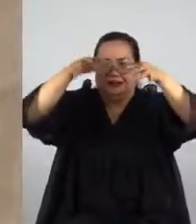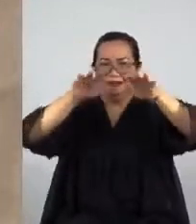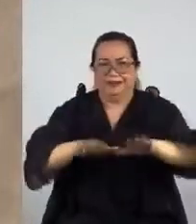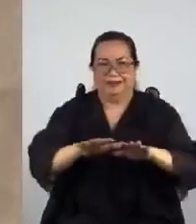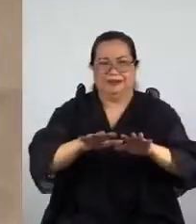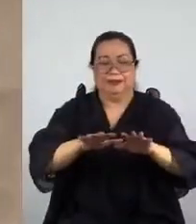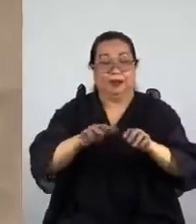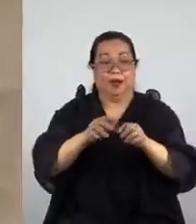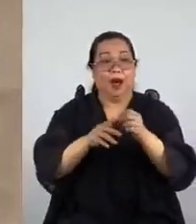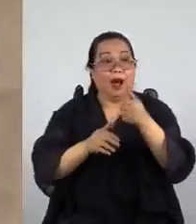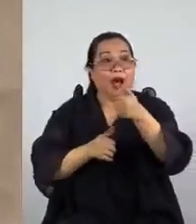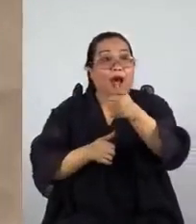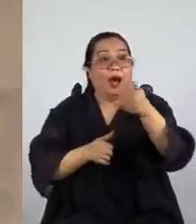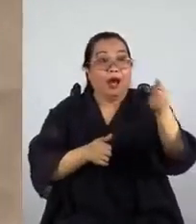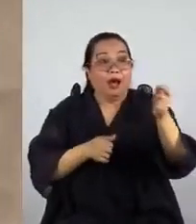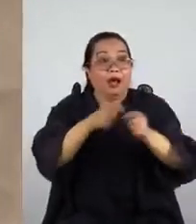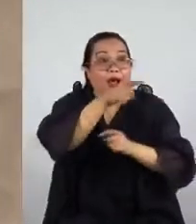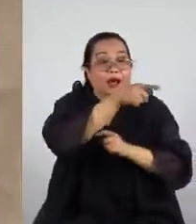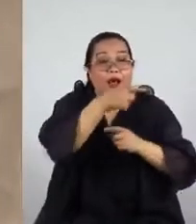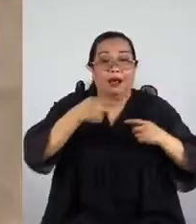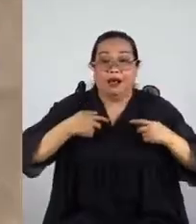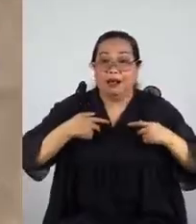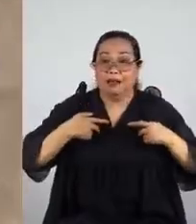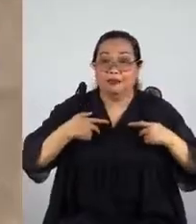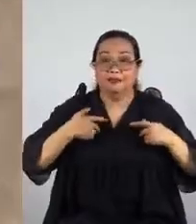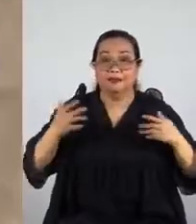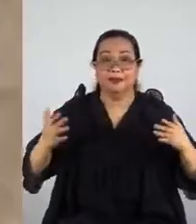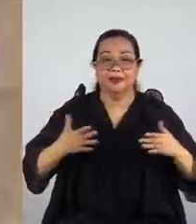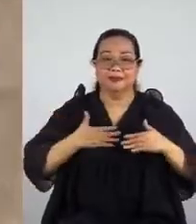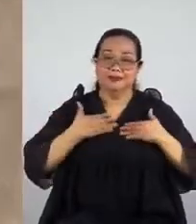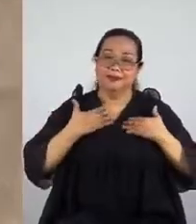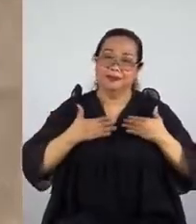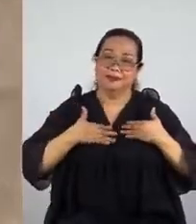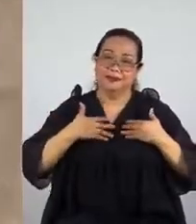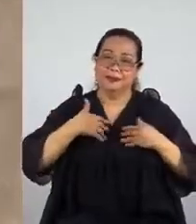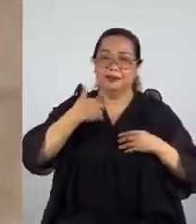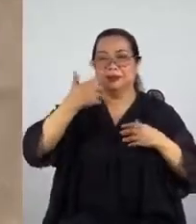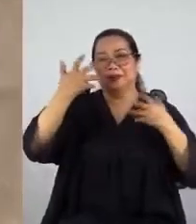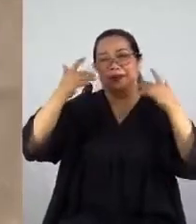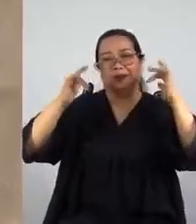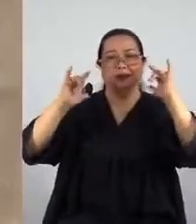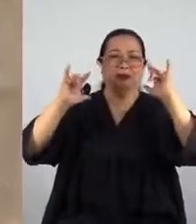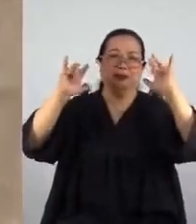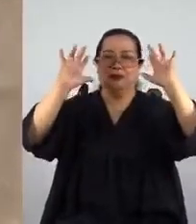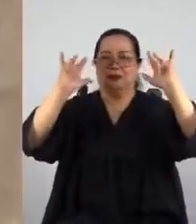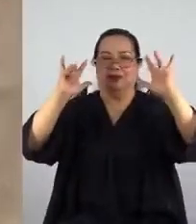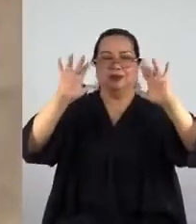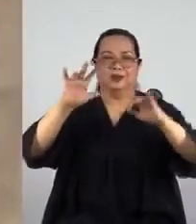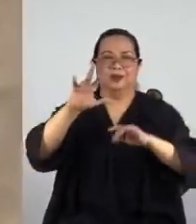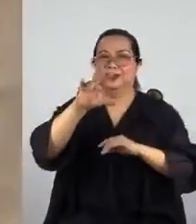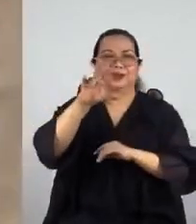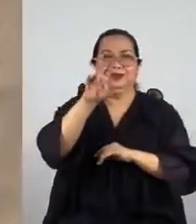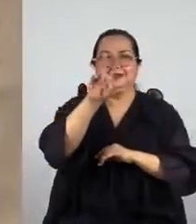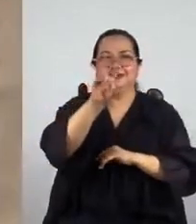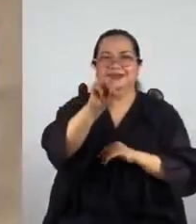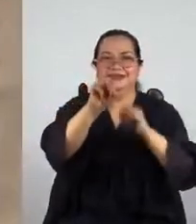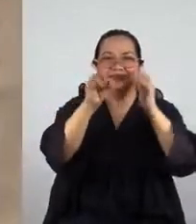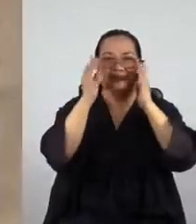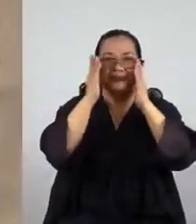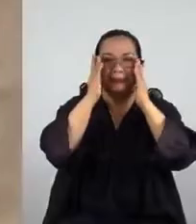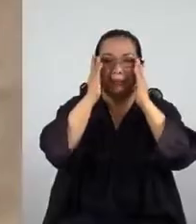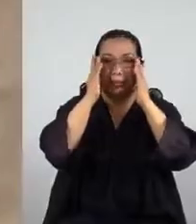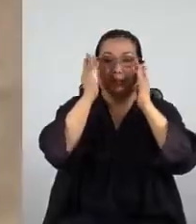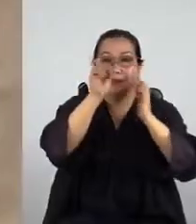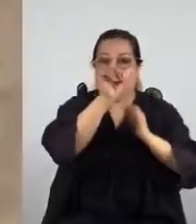While others are having it better. No. No. We have each